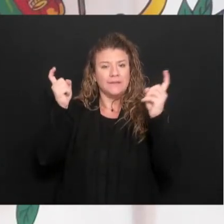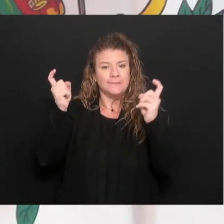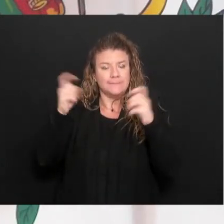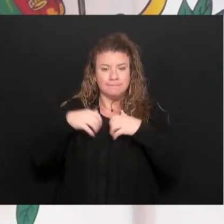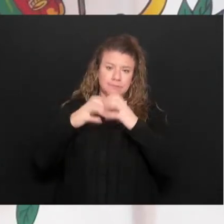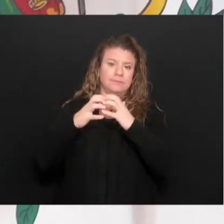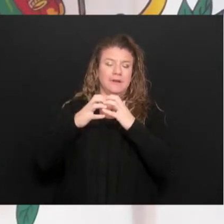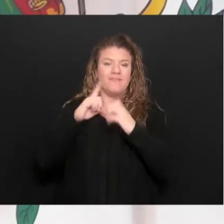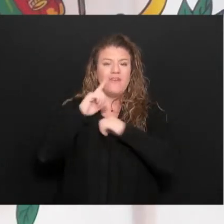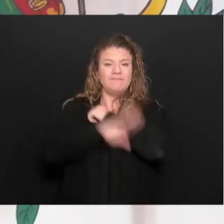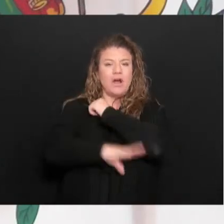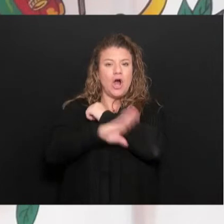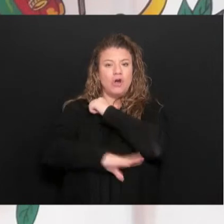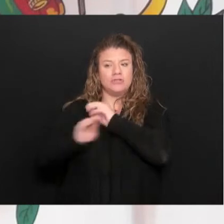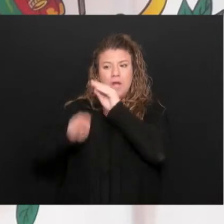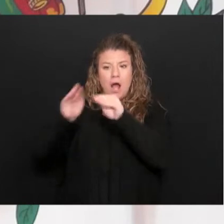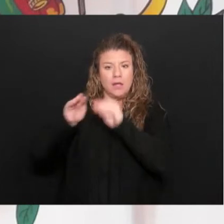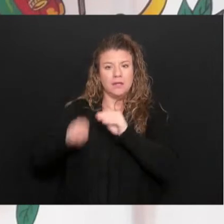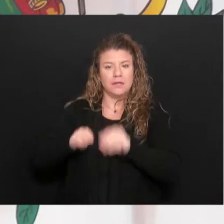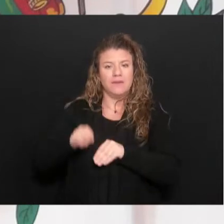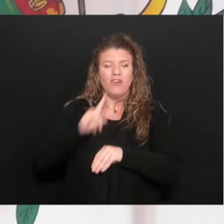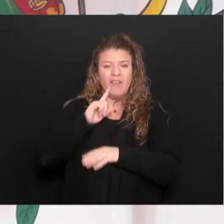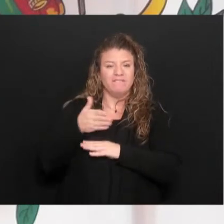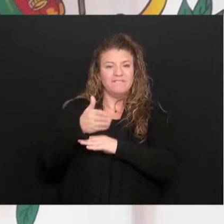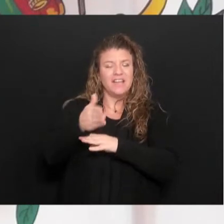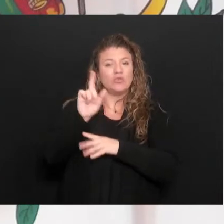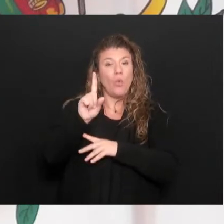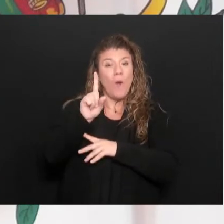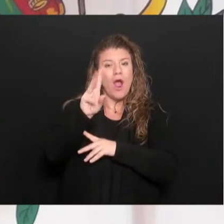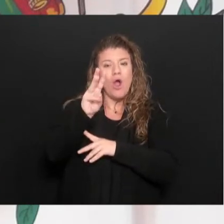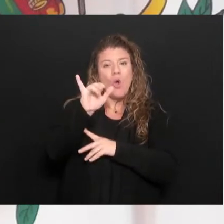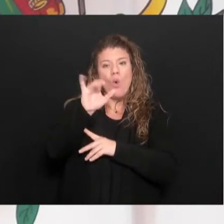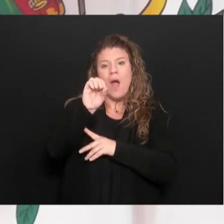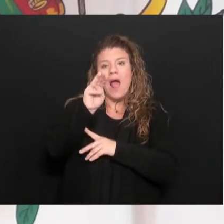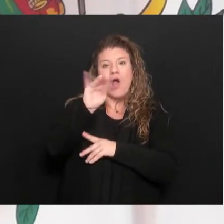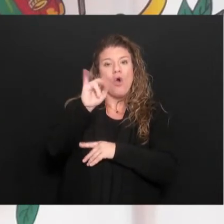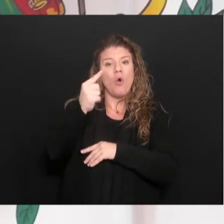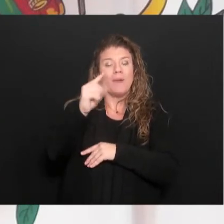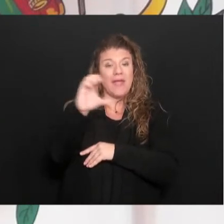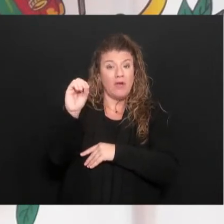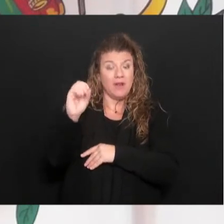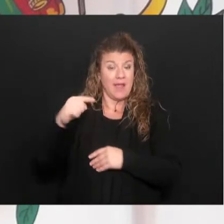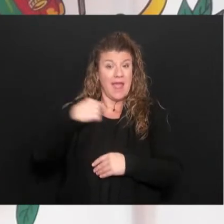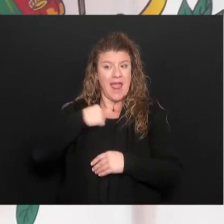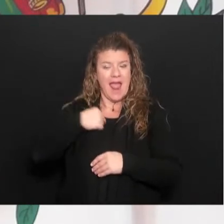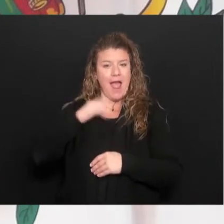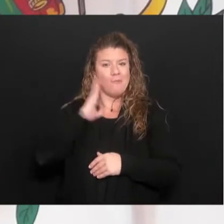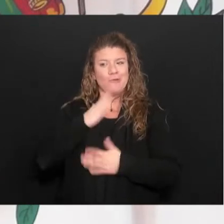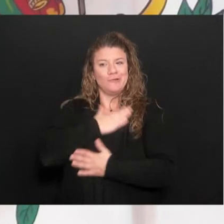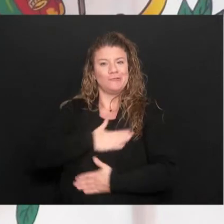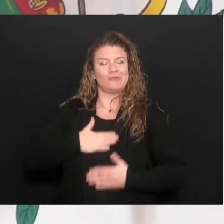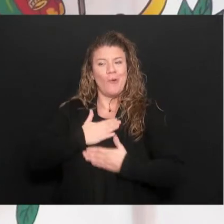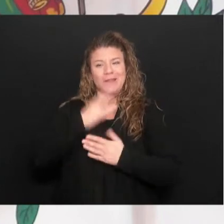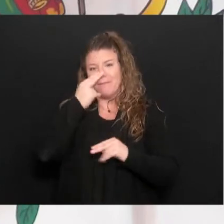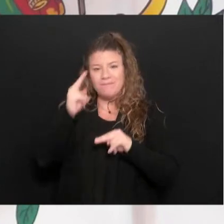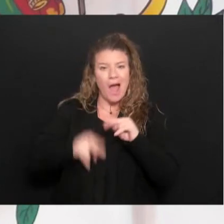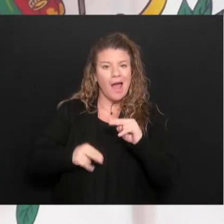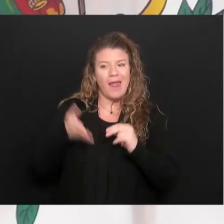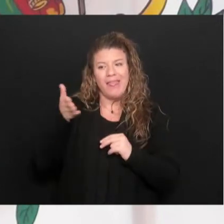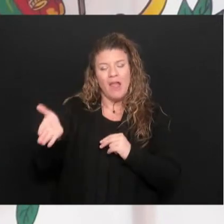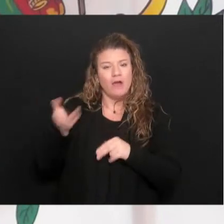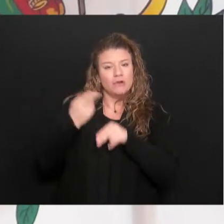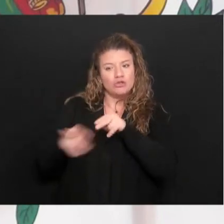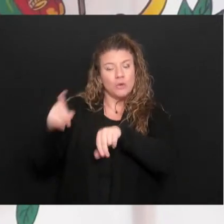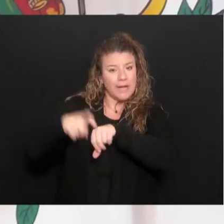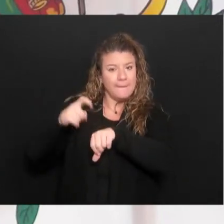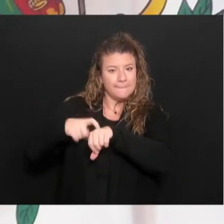fall stocking at an event in Wyoming County, and I'm going to get to enjoy a little bit of fun, you know, there for a few minutes